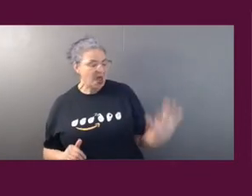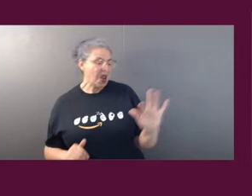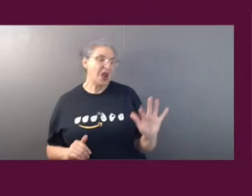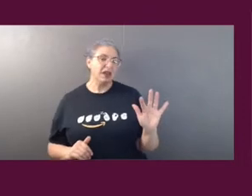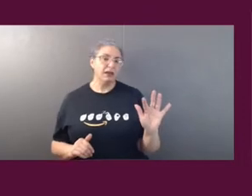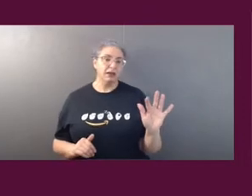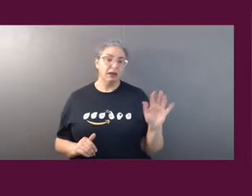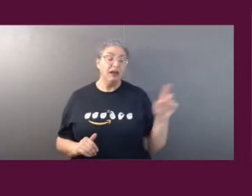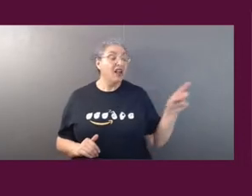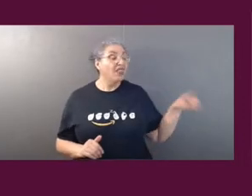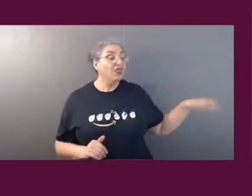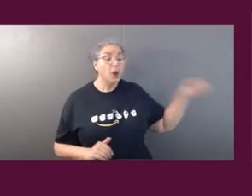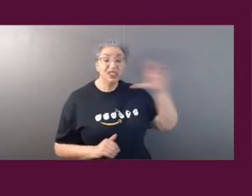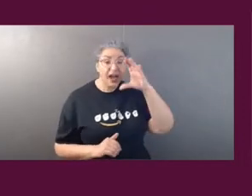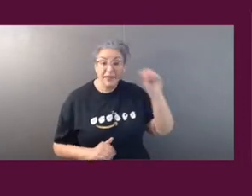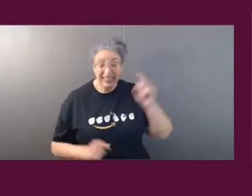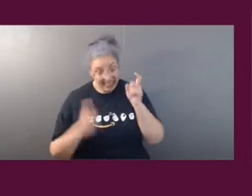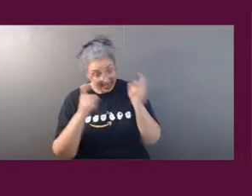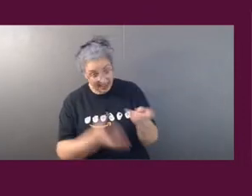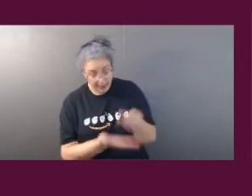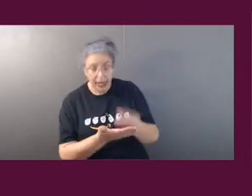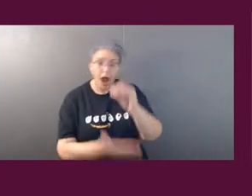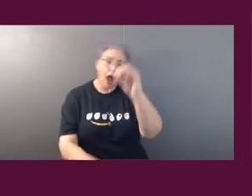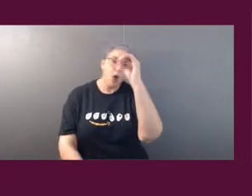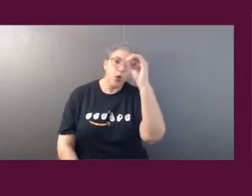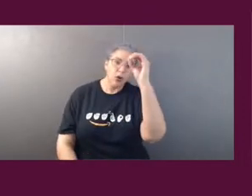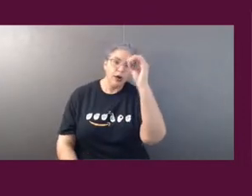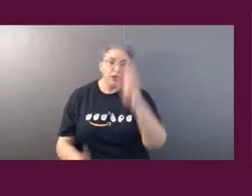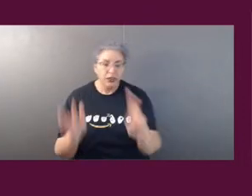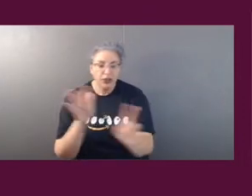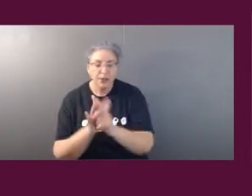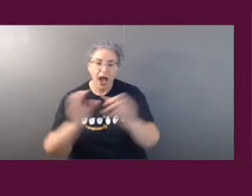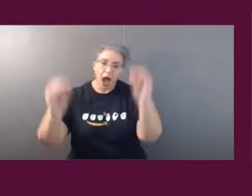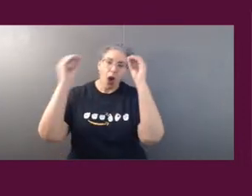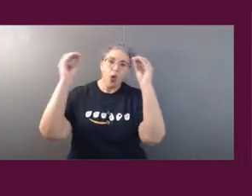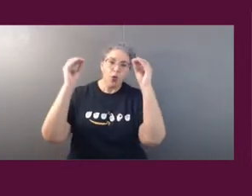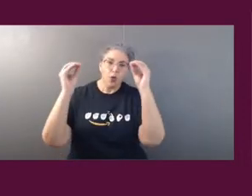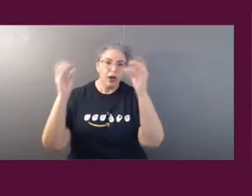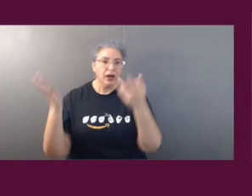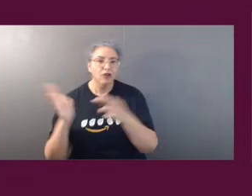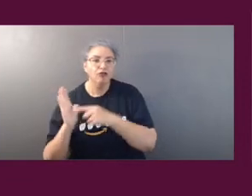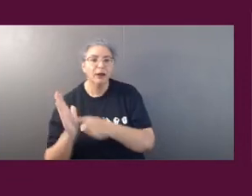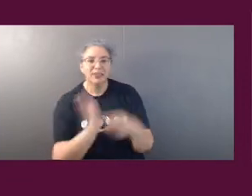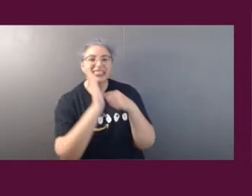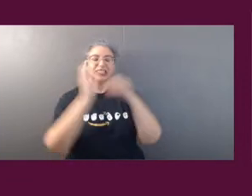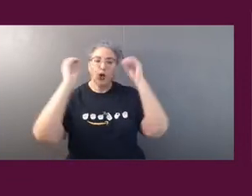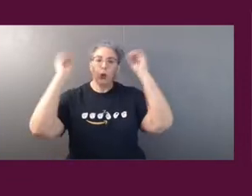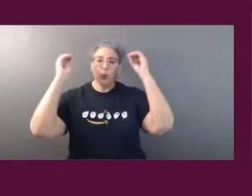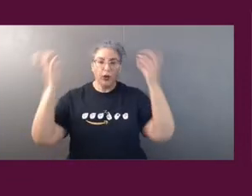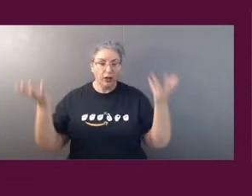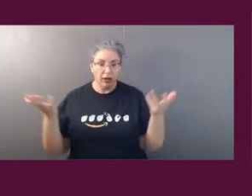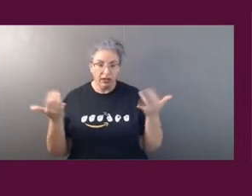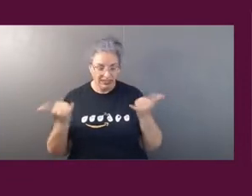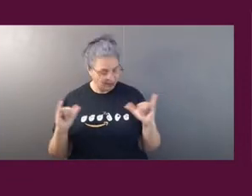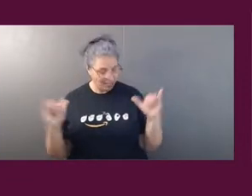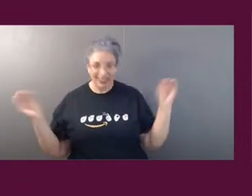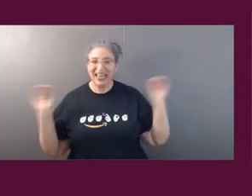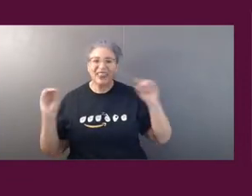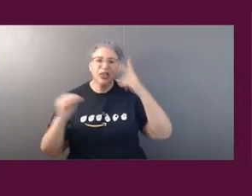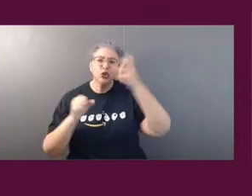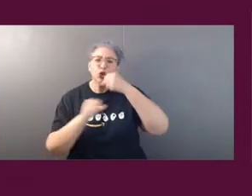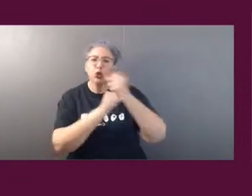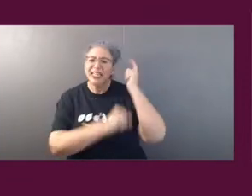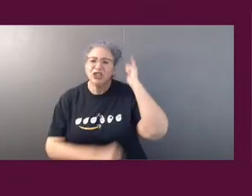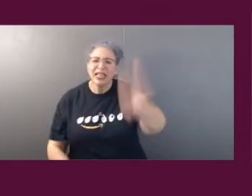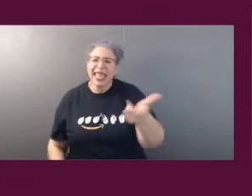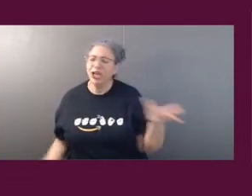60% somewhere near there didn't give any money, didn't really show up, didn't do what they said they were going to do, and still haven't 2 years